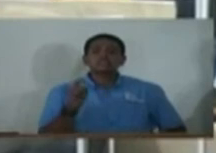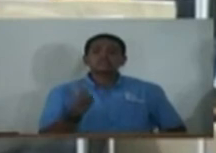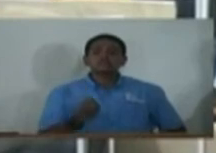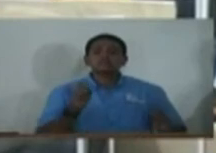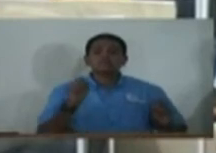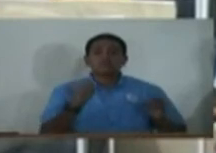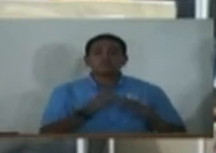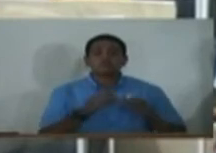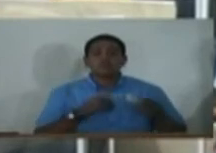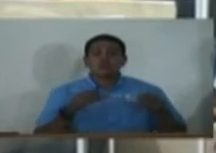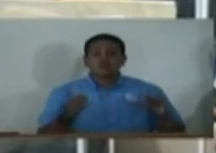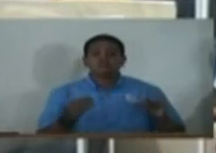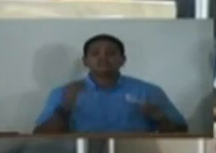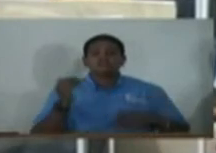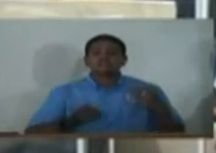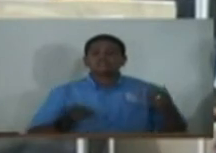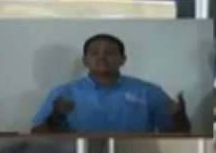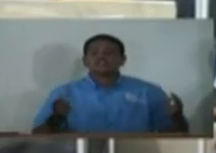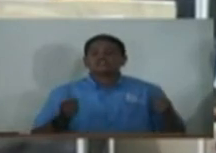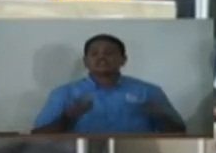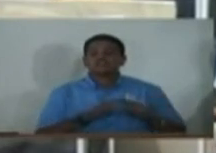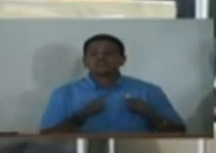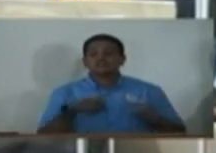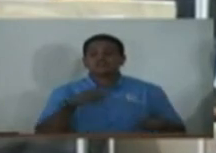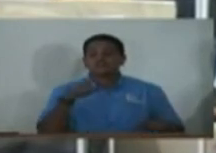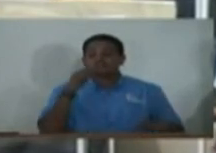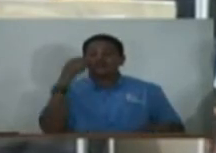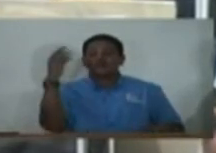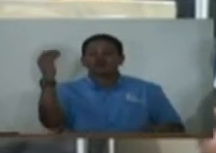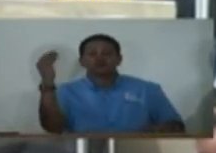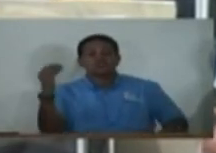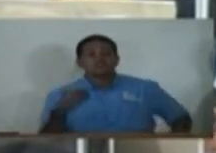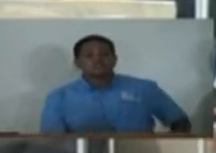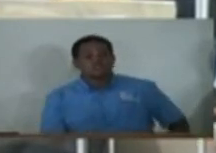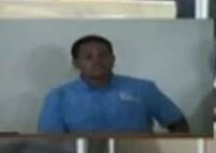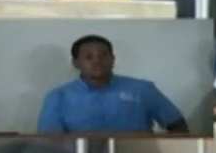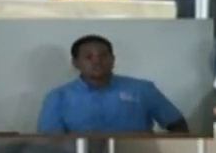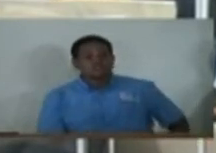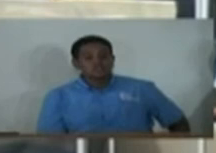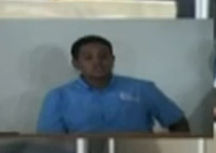into my office, but I dare not go outside.